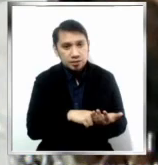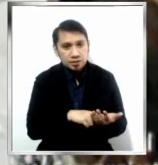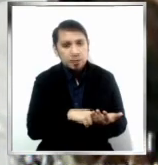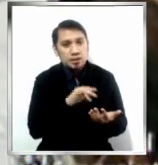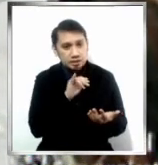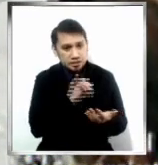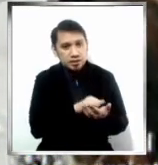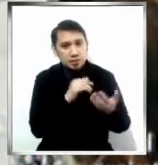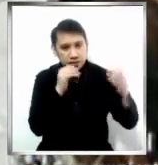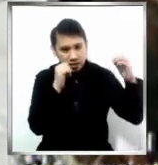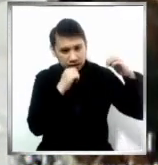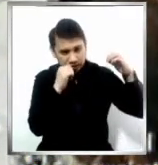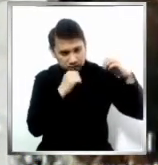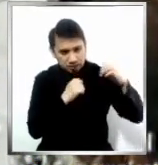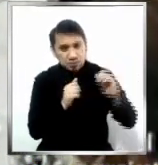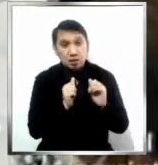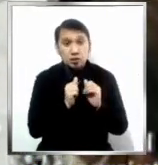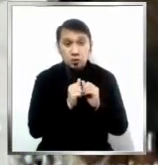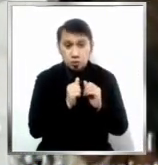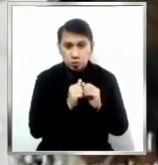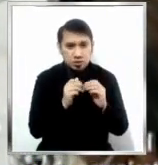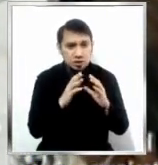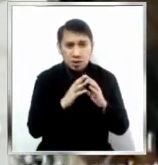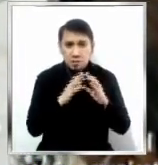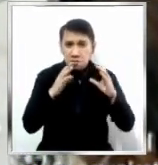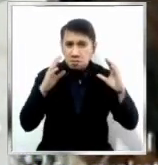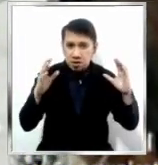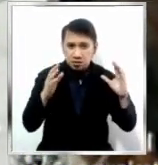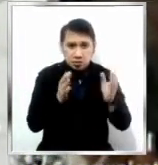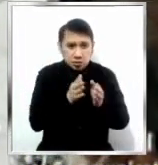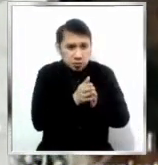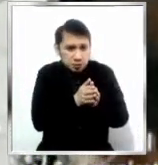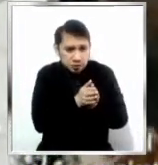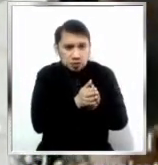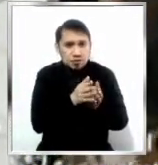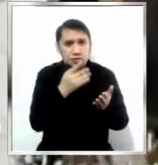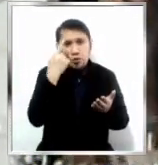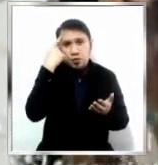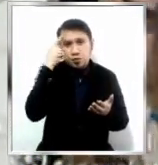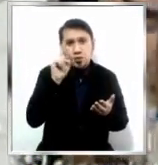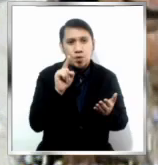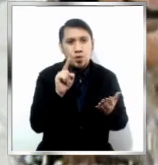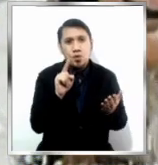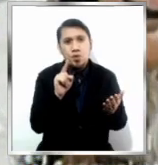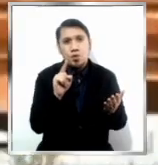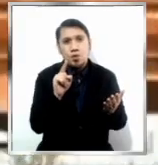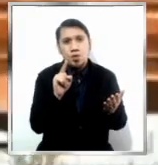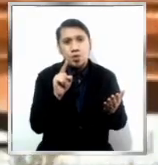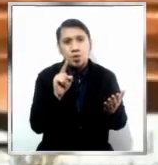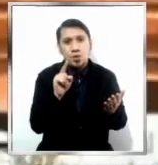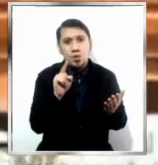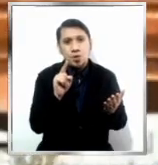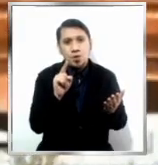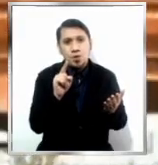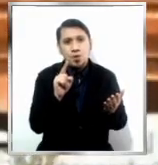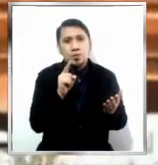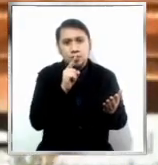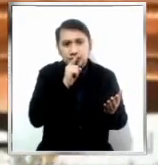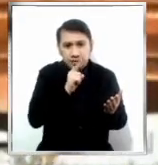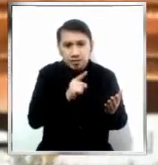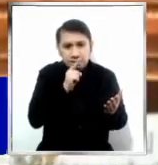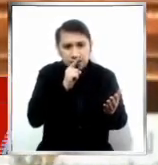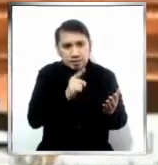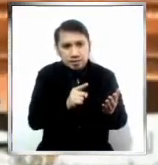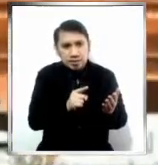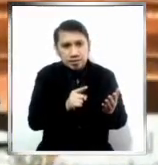expected with so much enthusiasm, actually, for those who are in the right